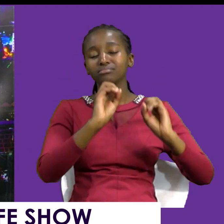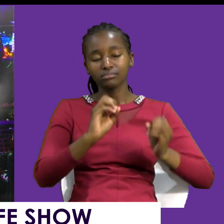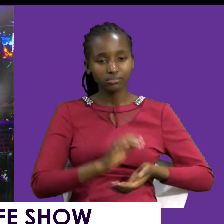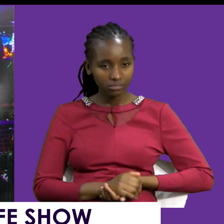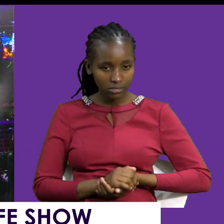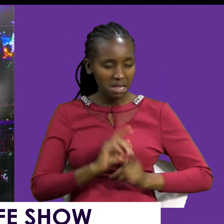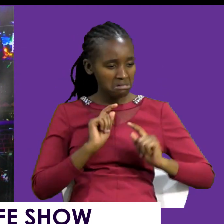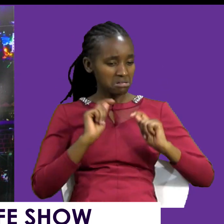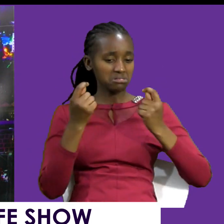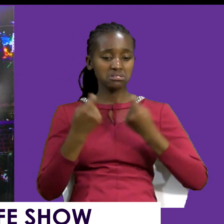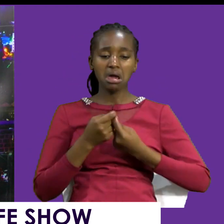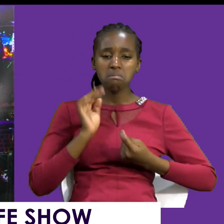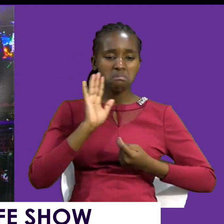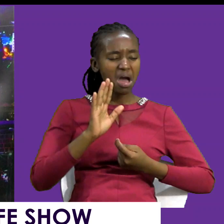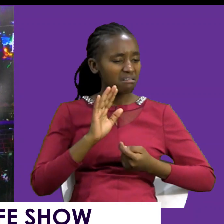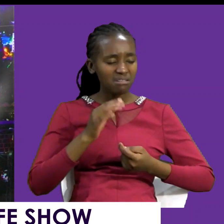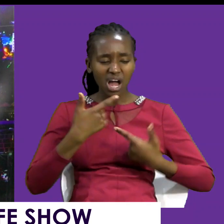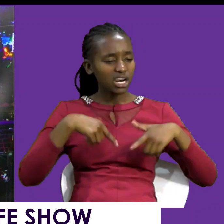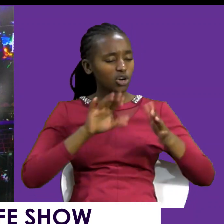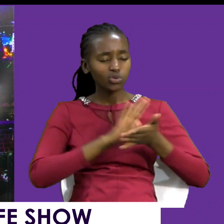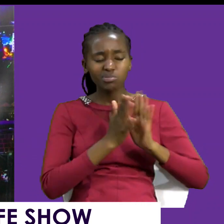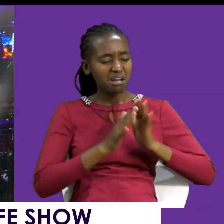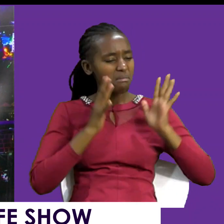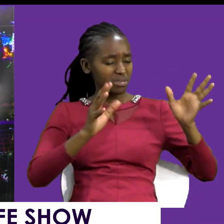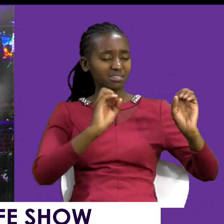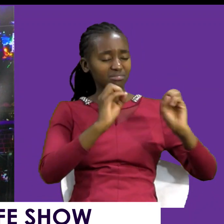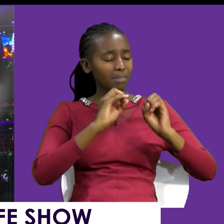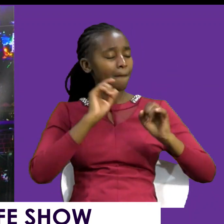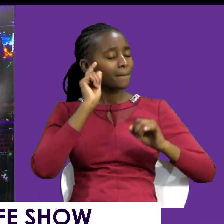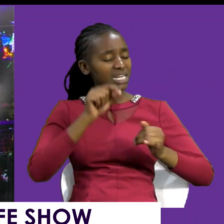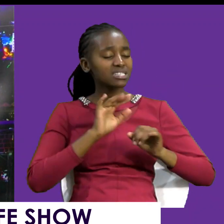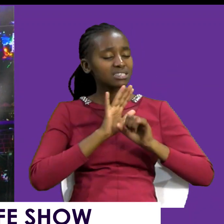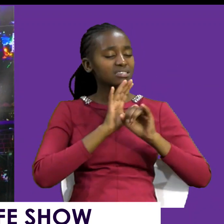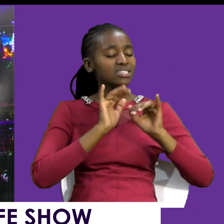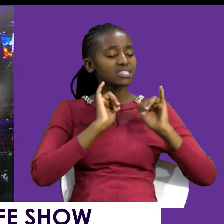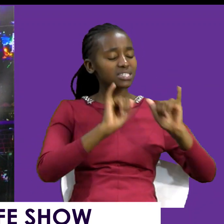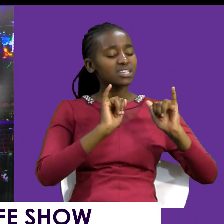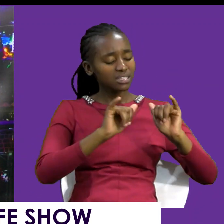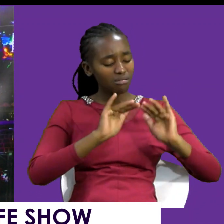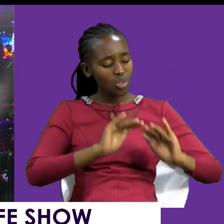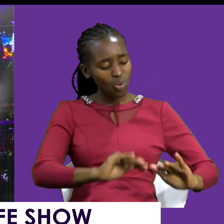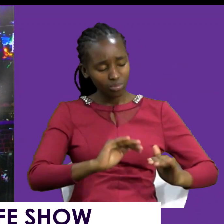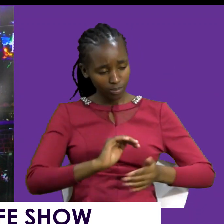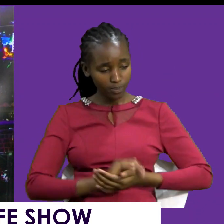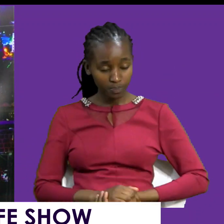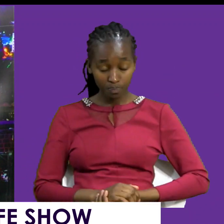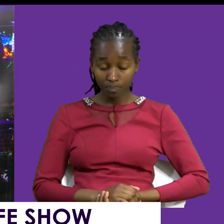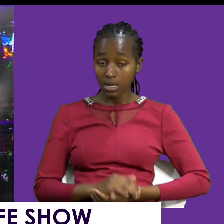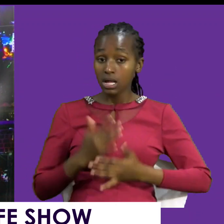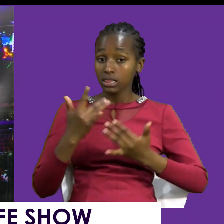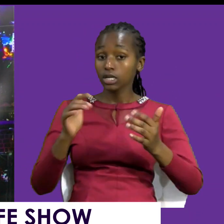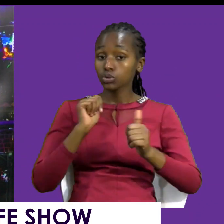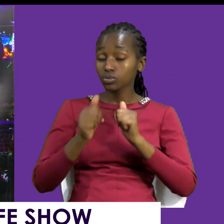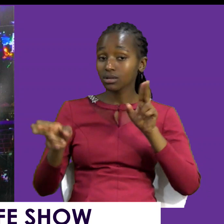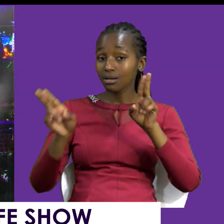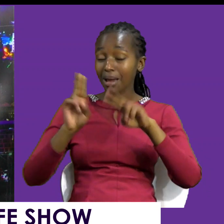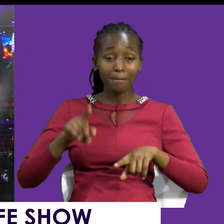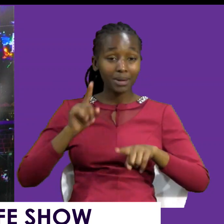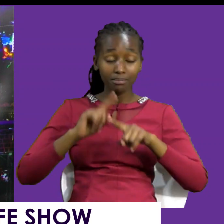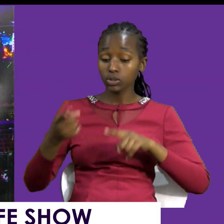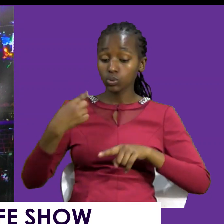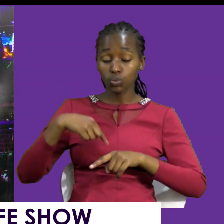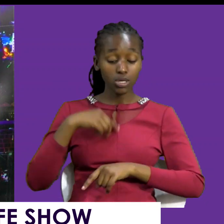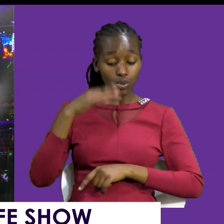tribe, you are meant to be there. You know, these are things that happen without us noticing, and they stem from history.